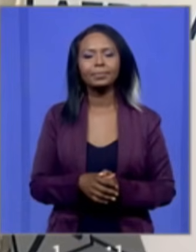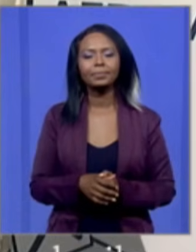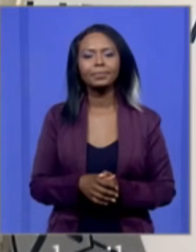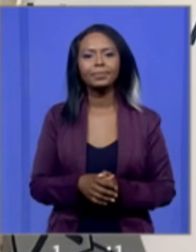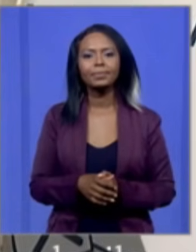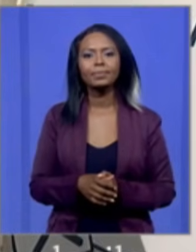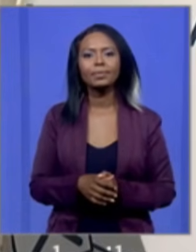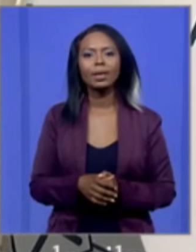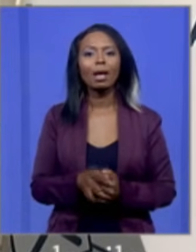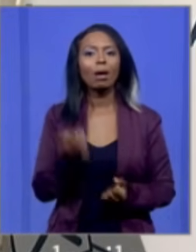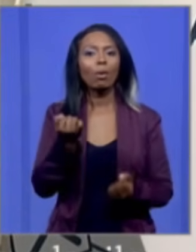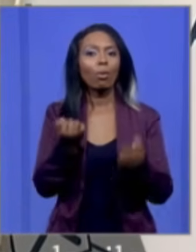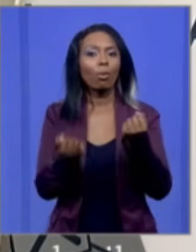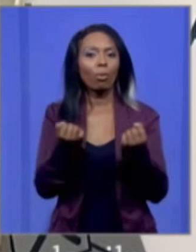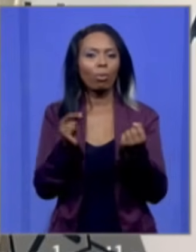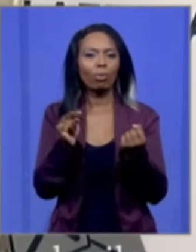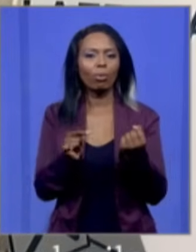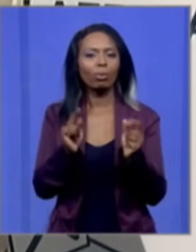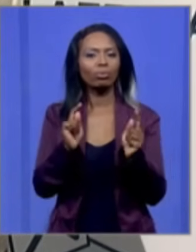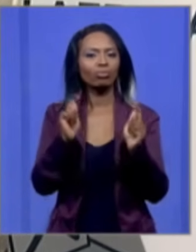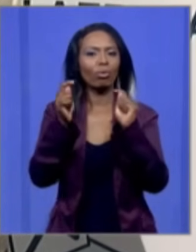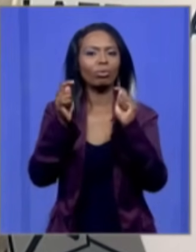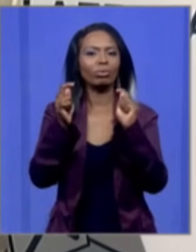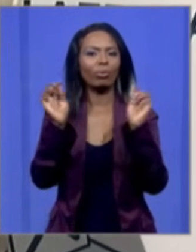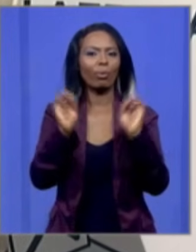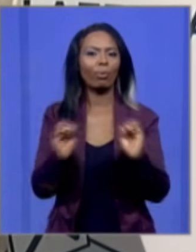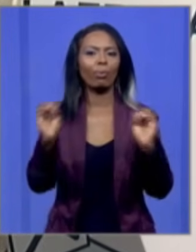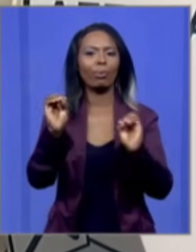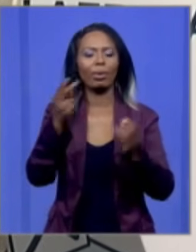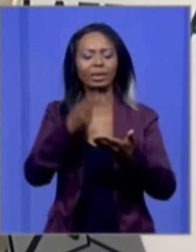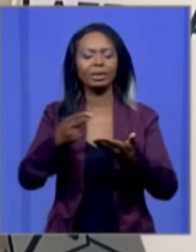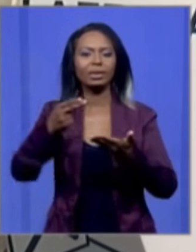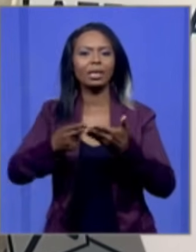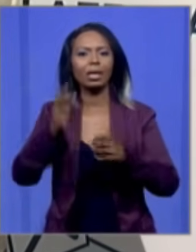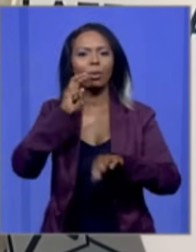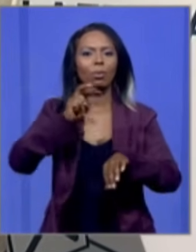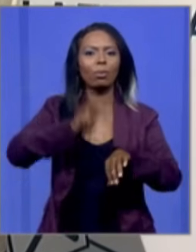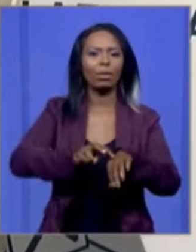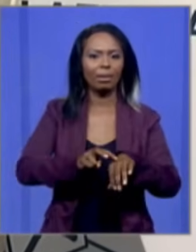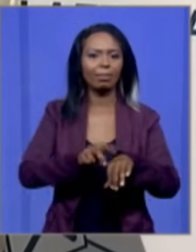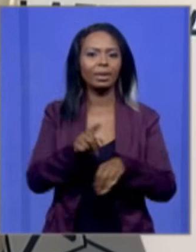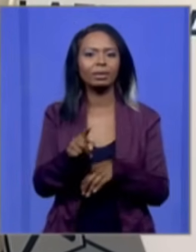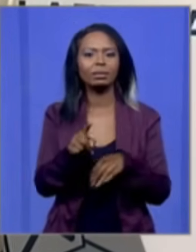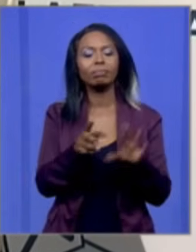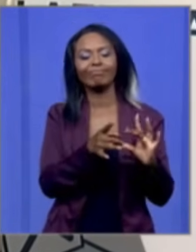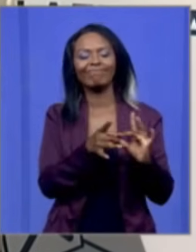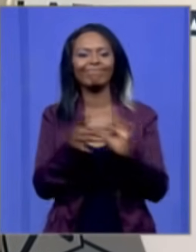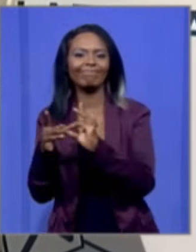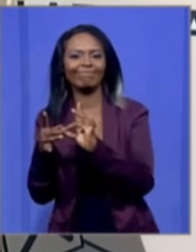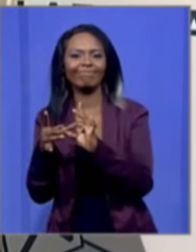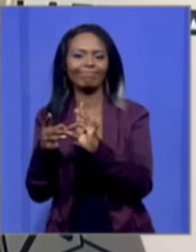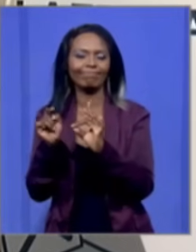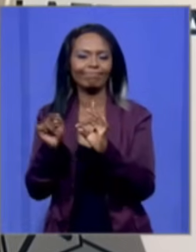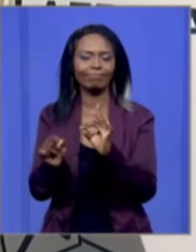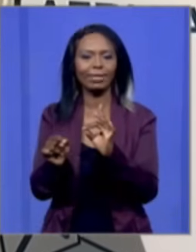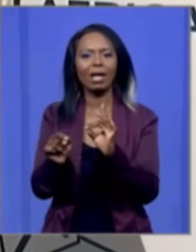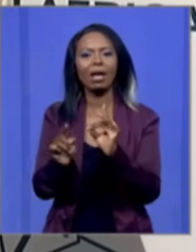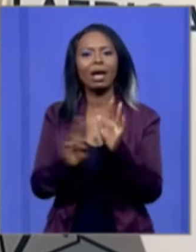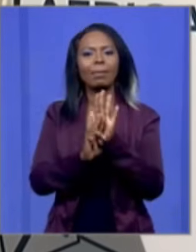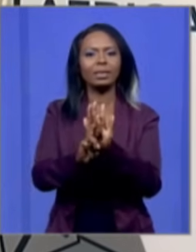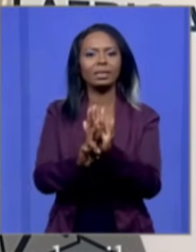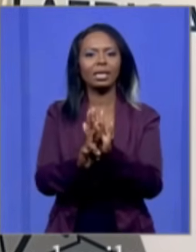The court did not change the signature requirement as it relates to unrepresented